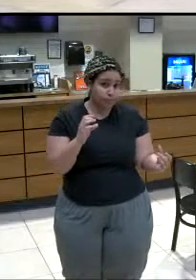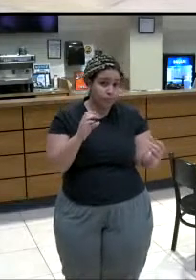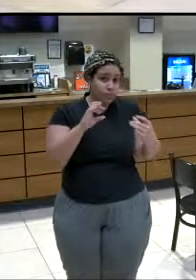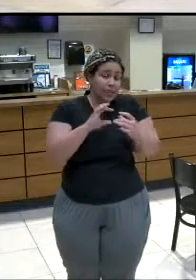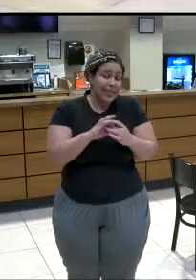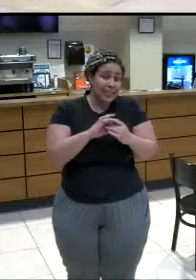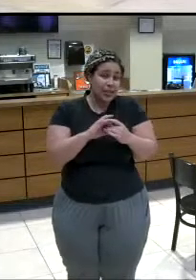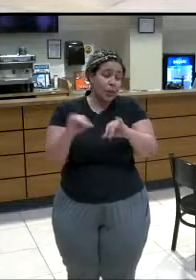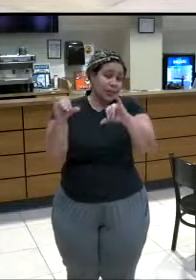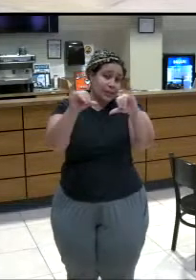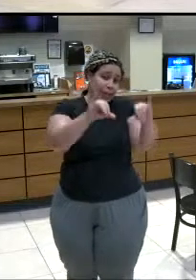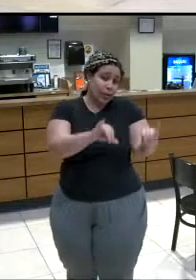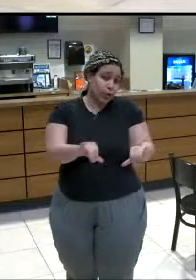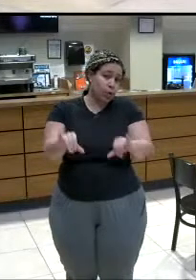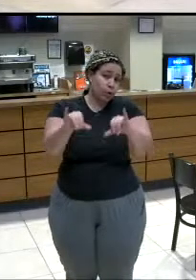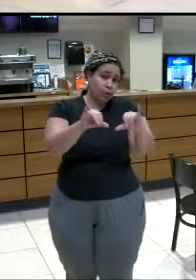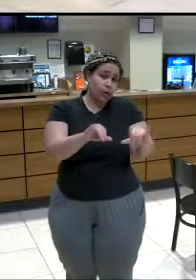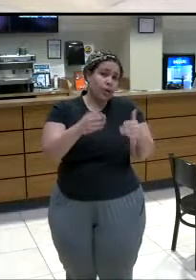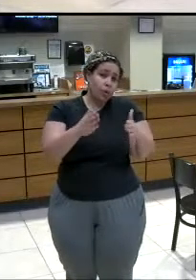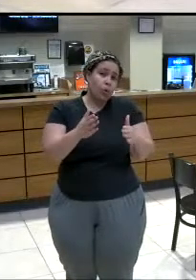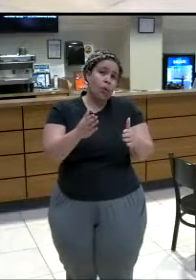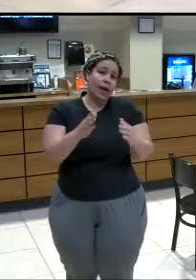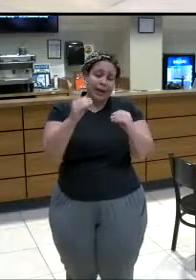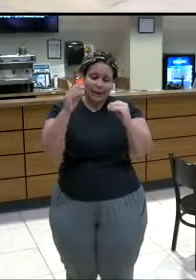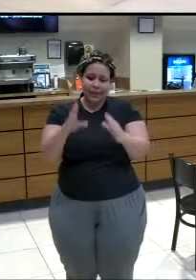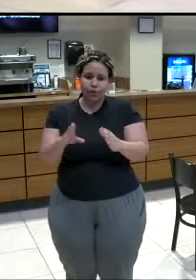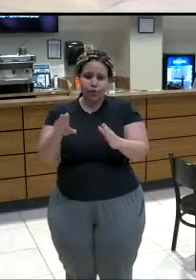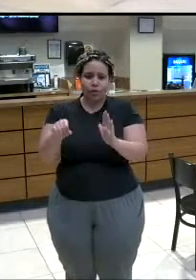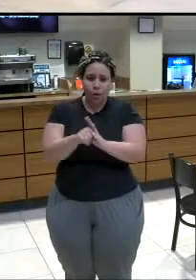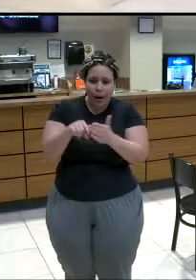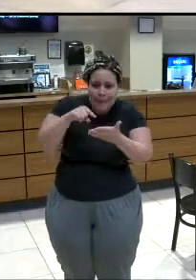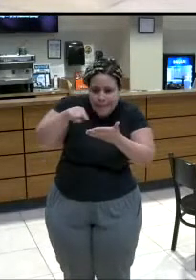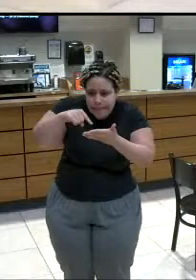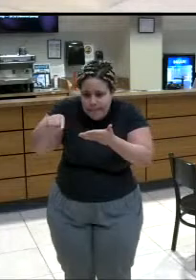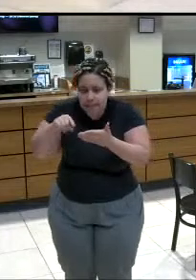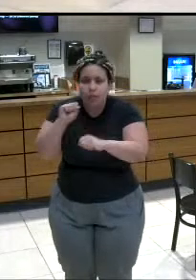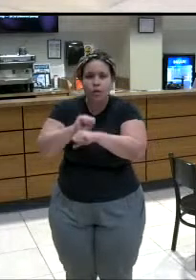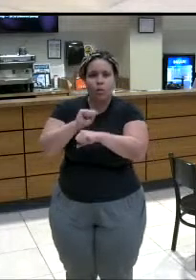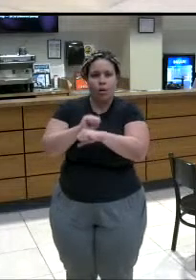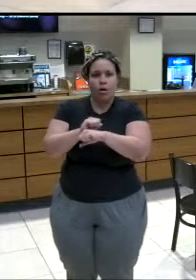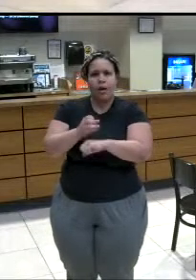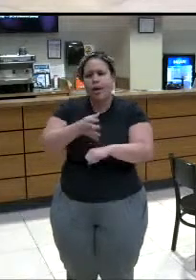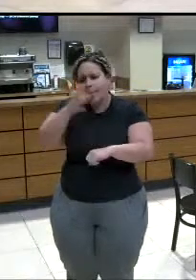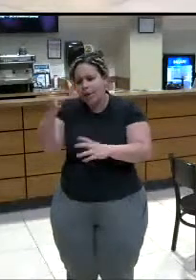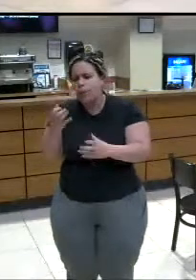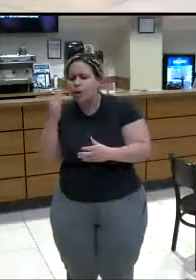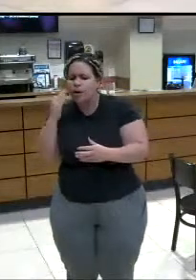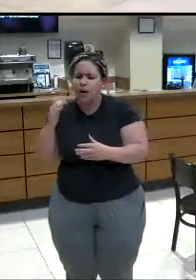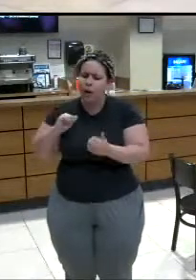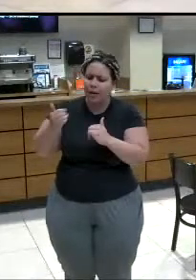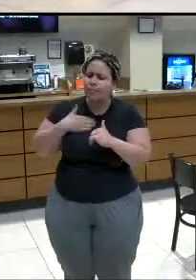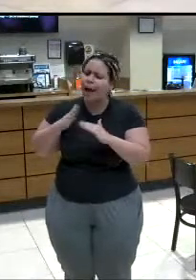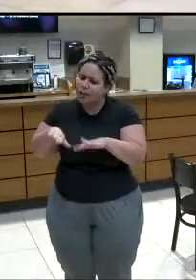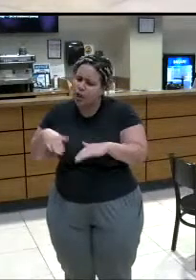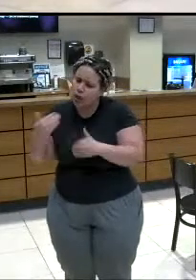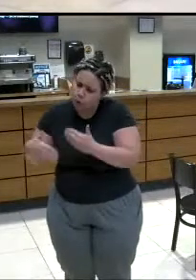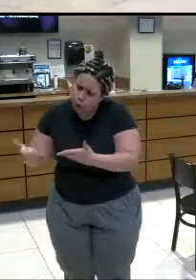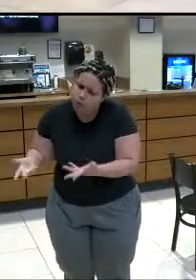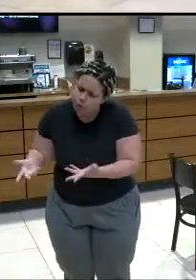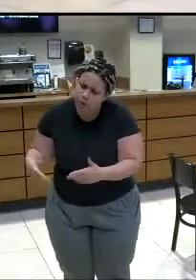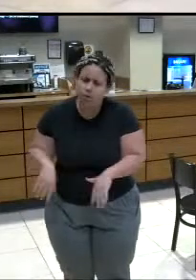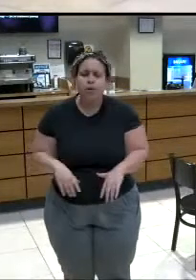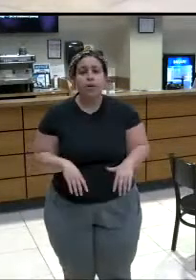being graded, because parents want to know how their kids are doing. And sometimes an A and a B doesn't